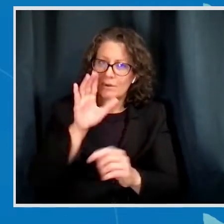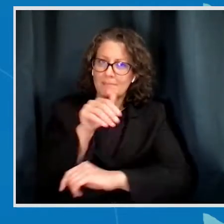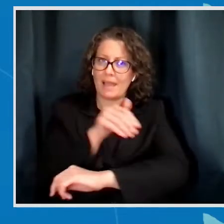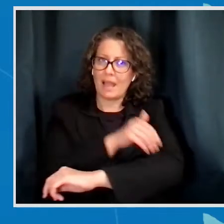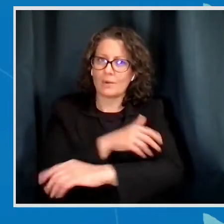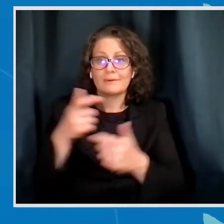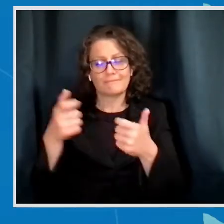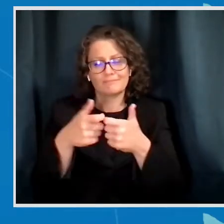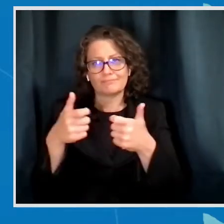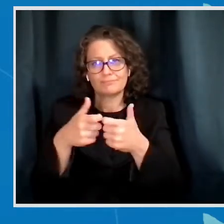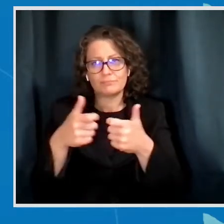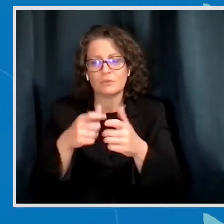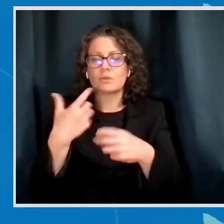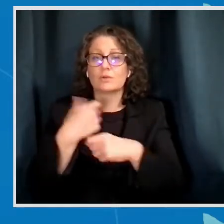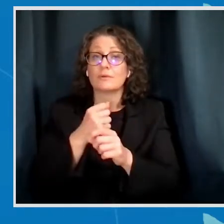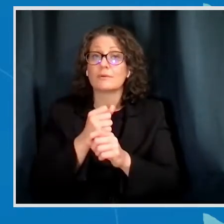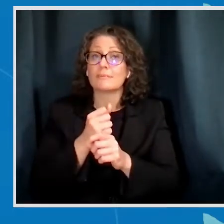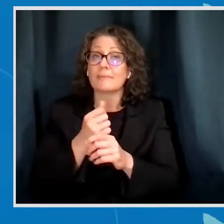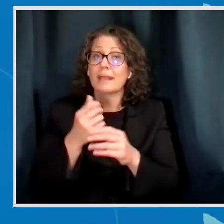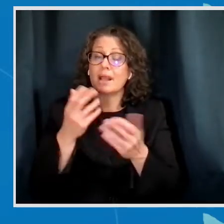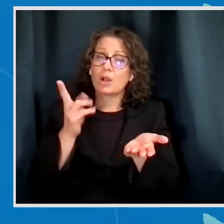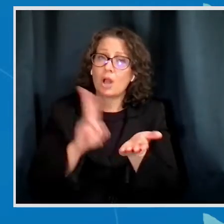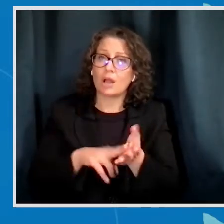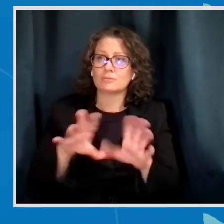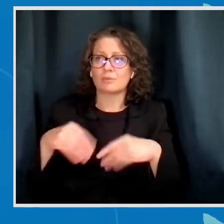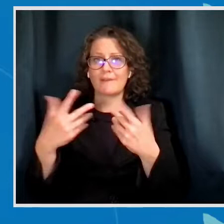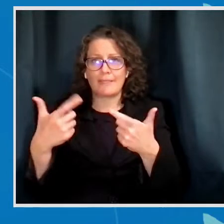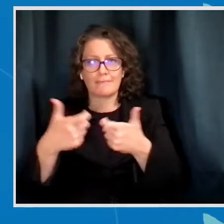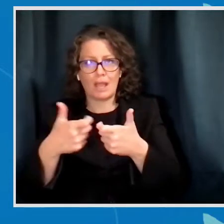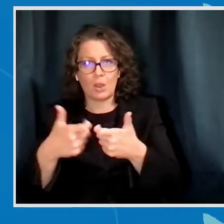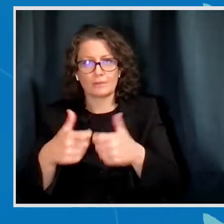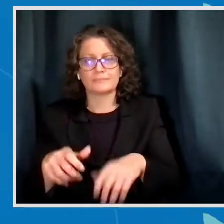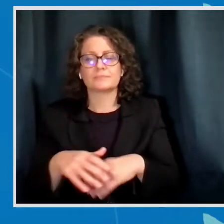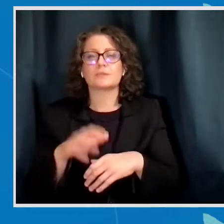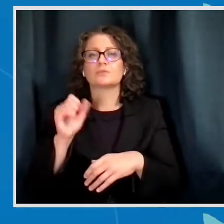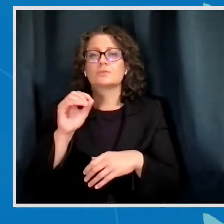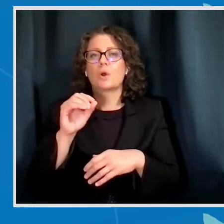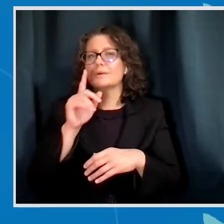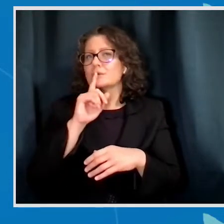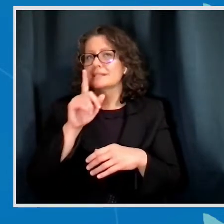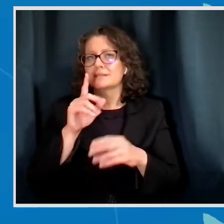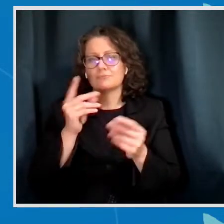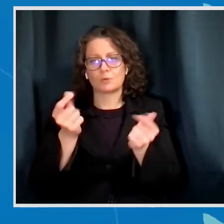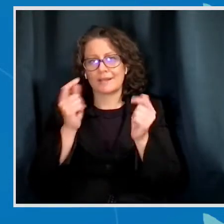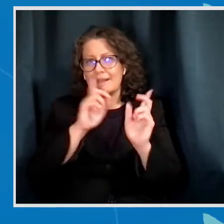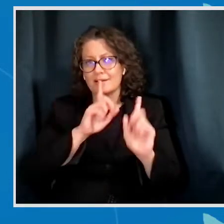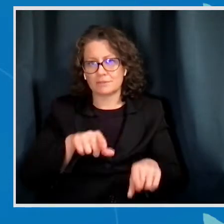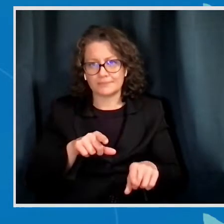and you provide the power, or you provide the alternative. So just quick answer is,